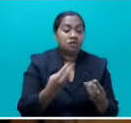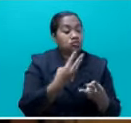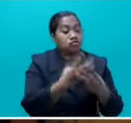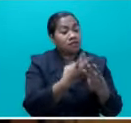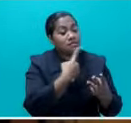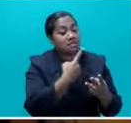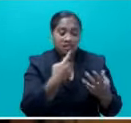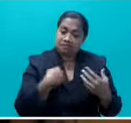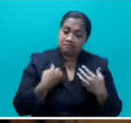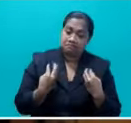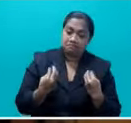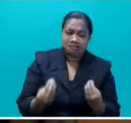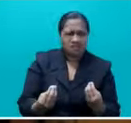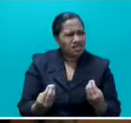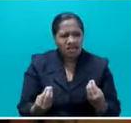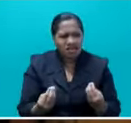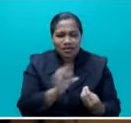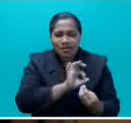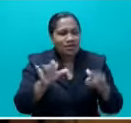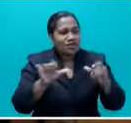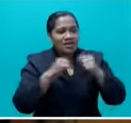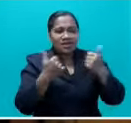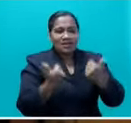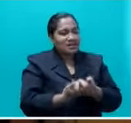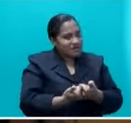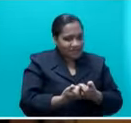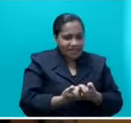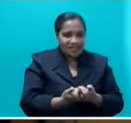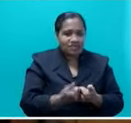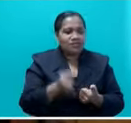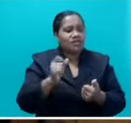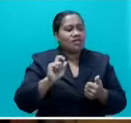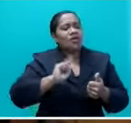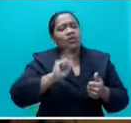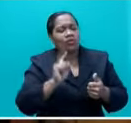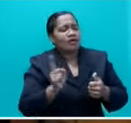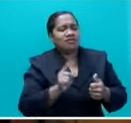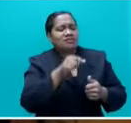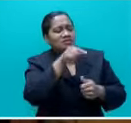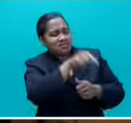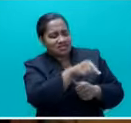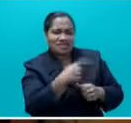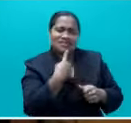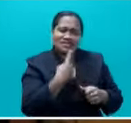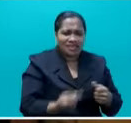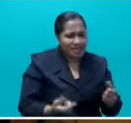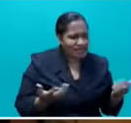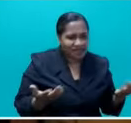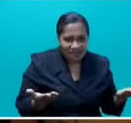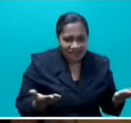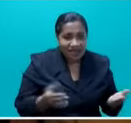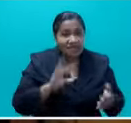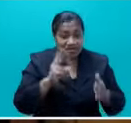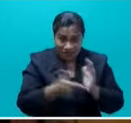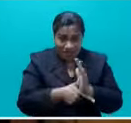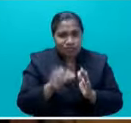agree with everything that every member from the opposition says about things. Sometimes we don't have the opportunity straight